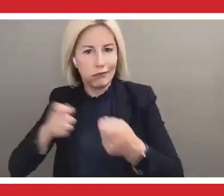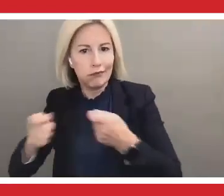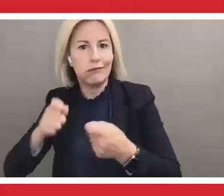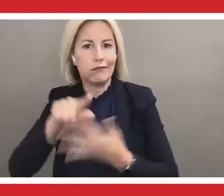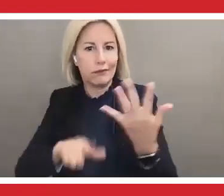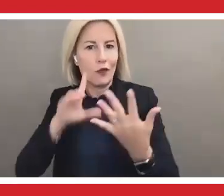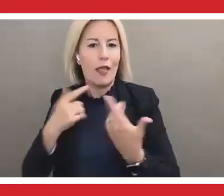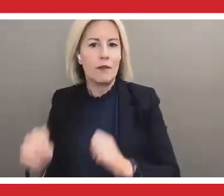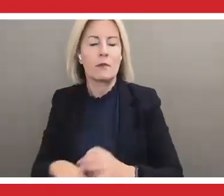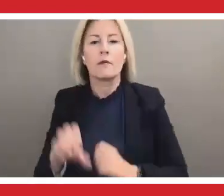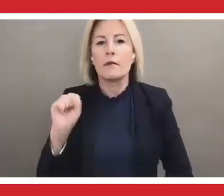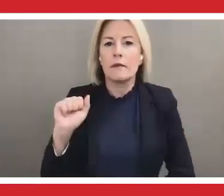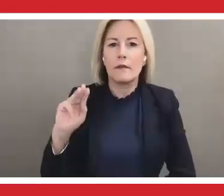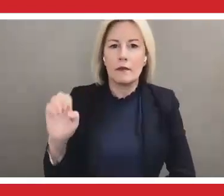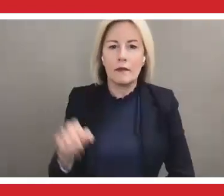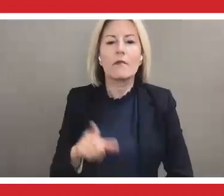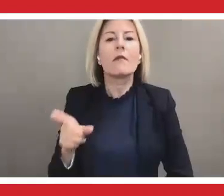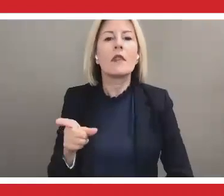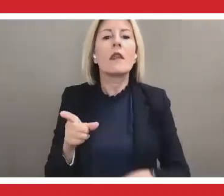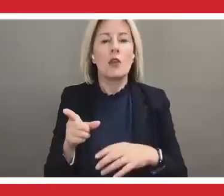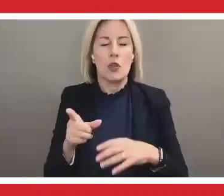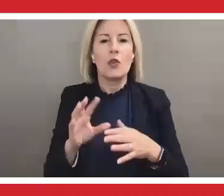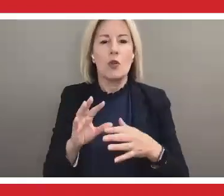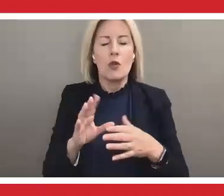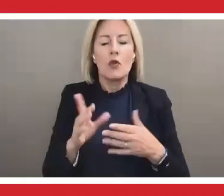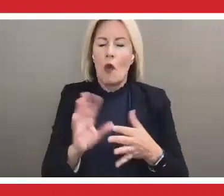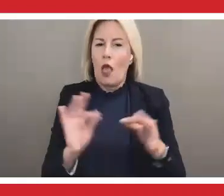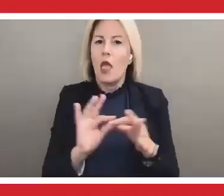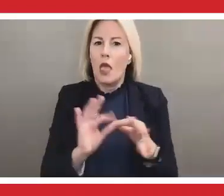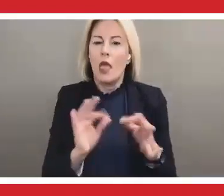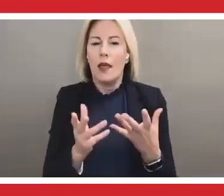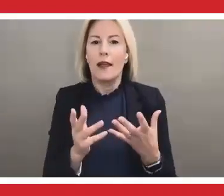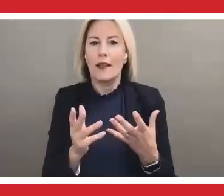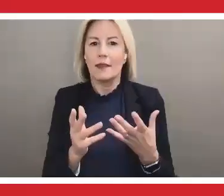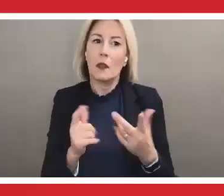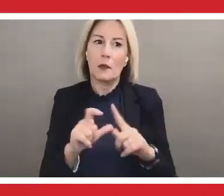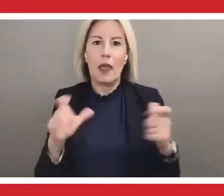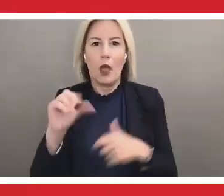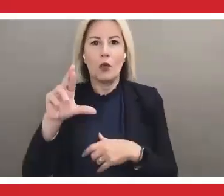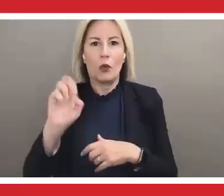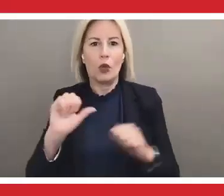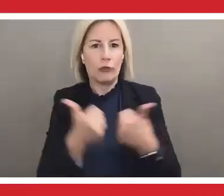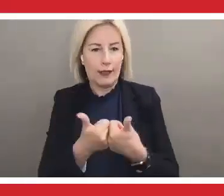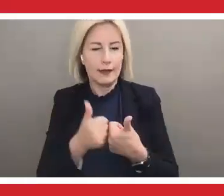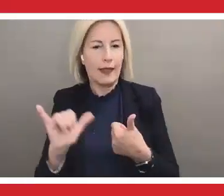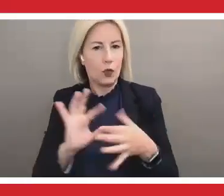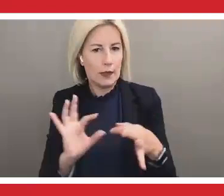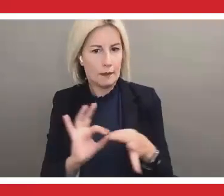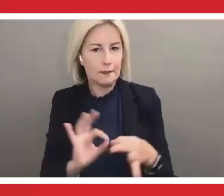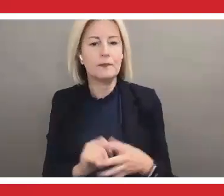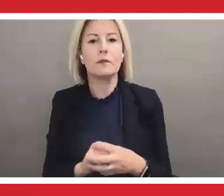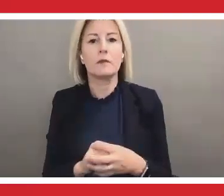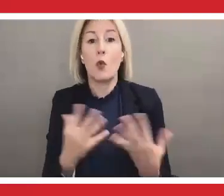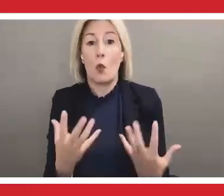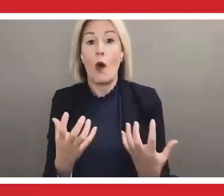You were alluding to this, and we were saying this was a big core challenge, as you said. So I'd like to ask you